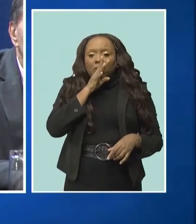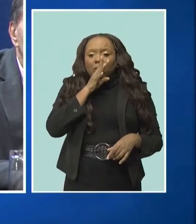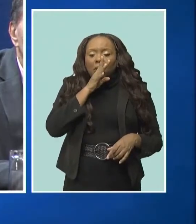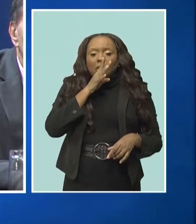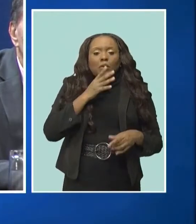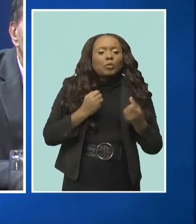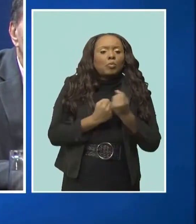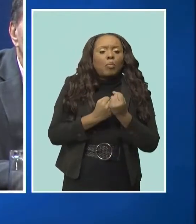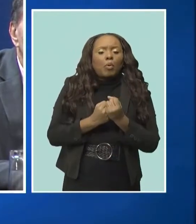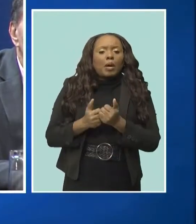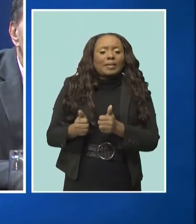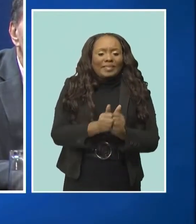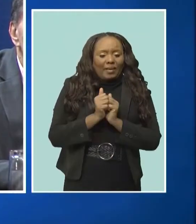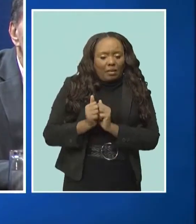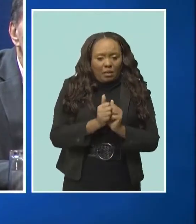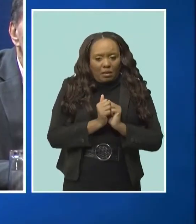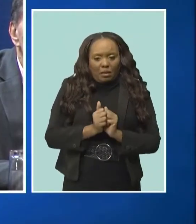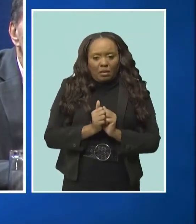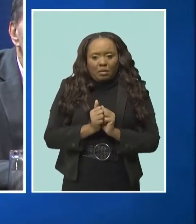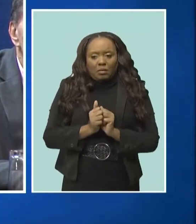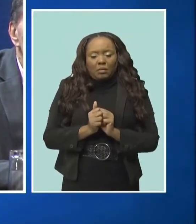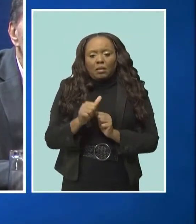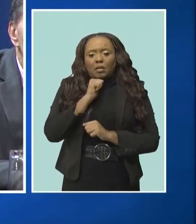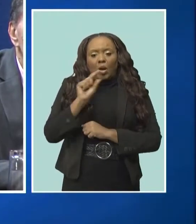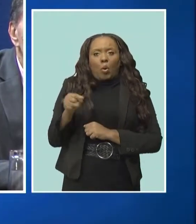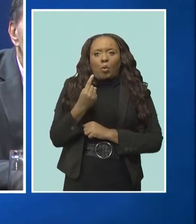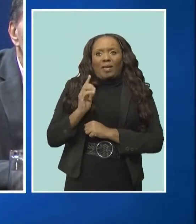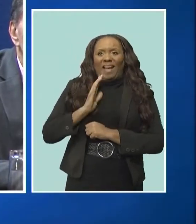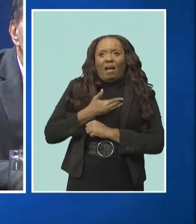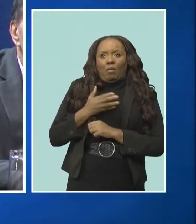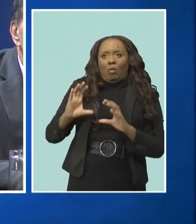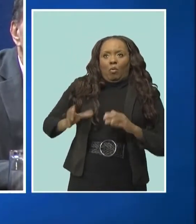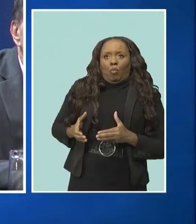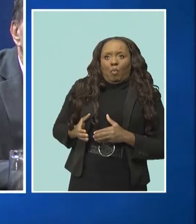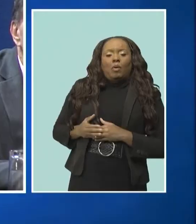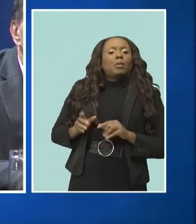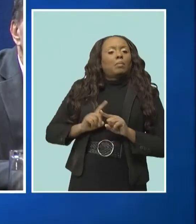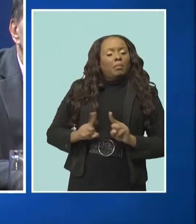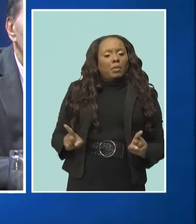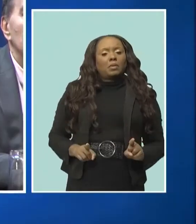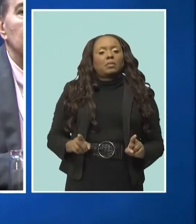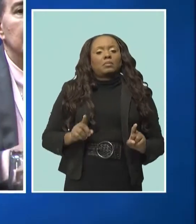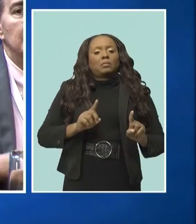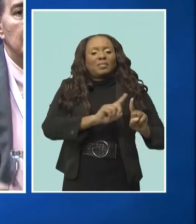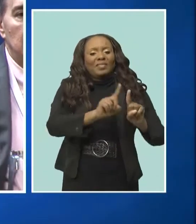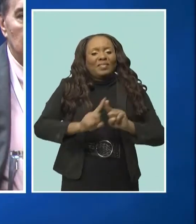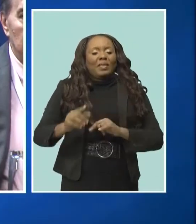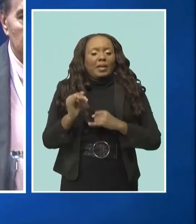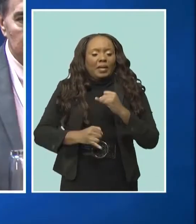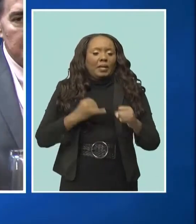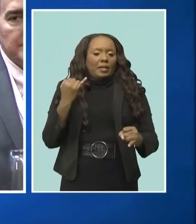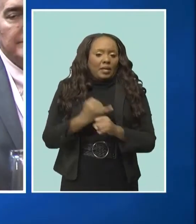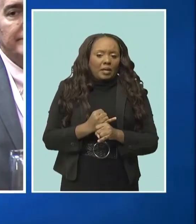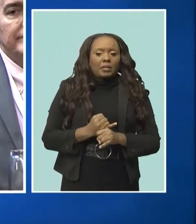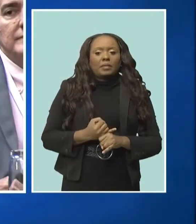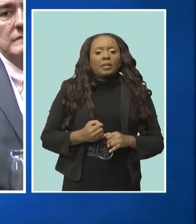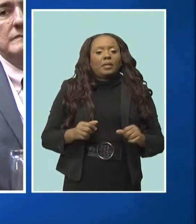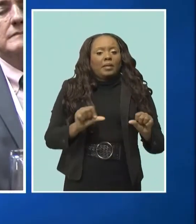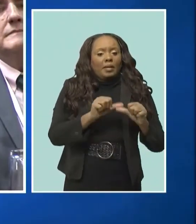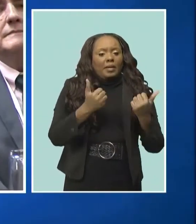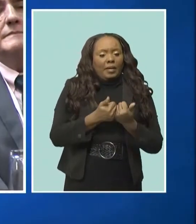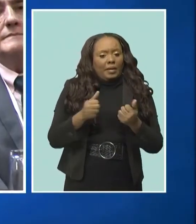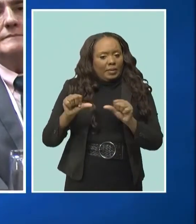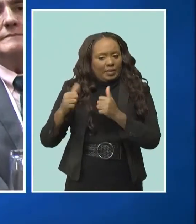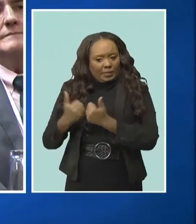these issues, not only within our own groupings, but certainly at various international fora. And